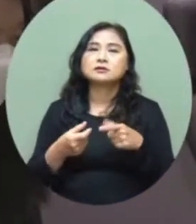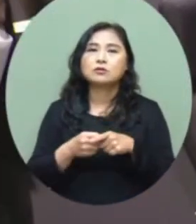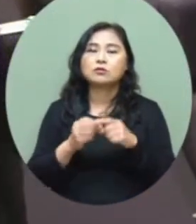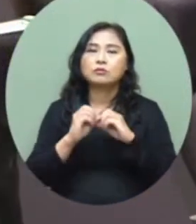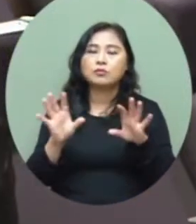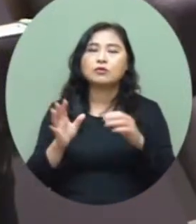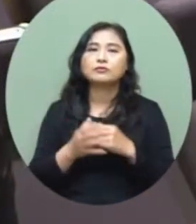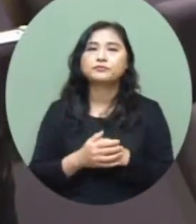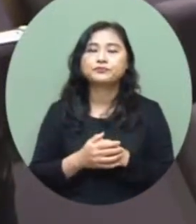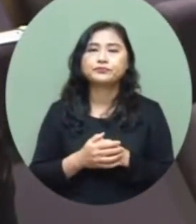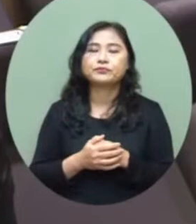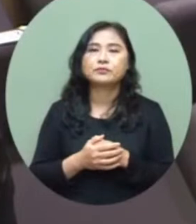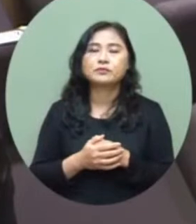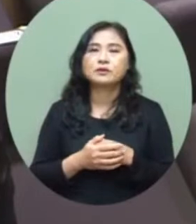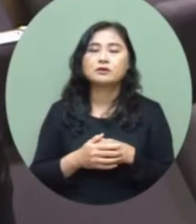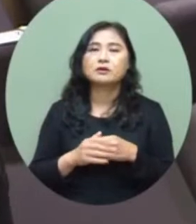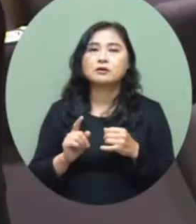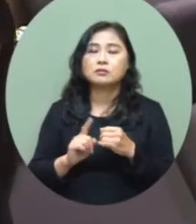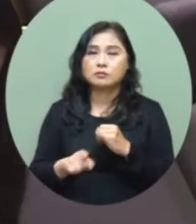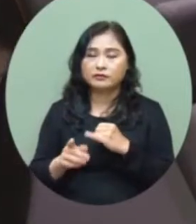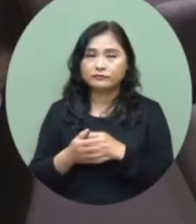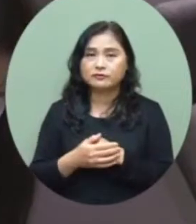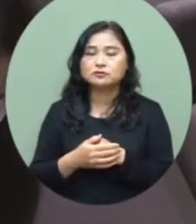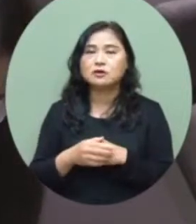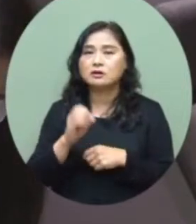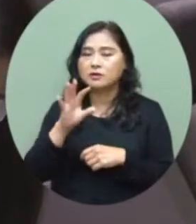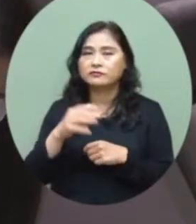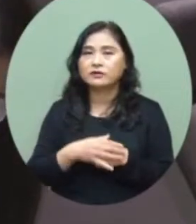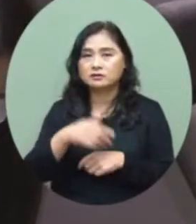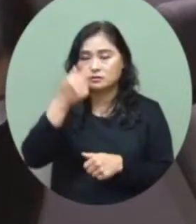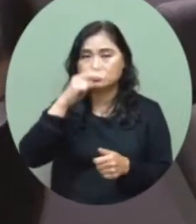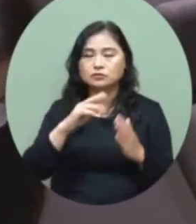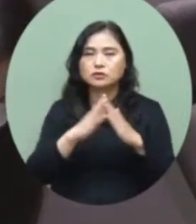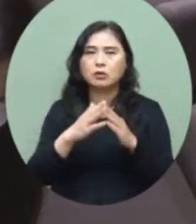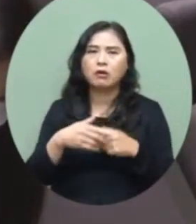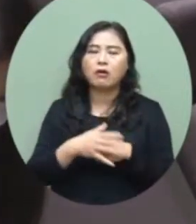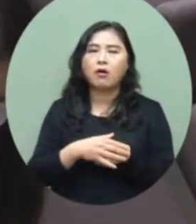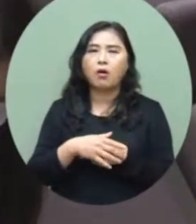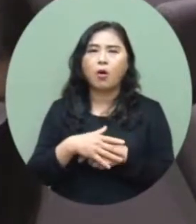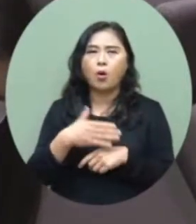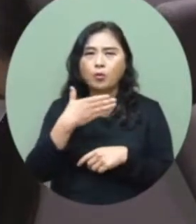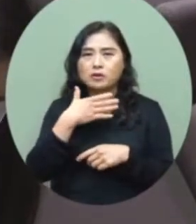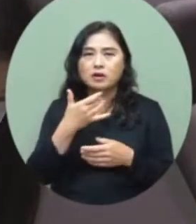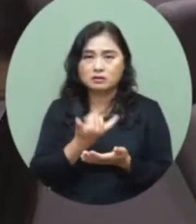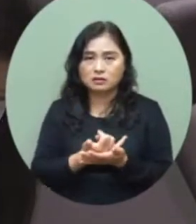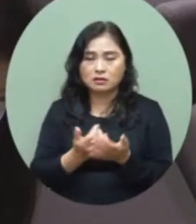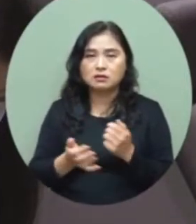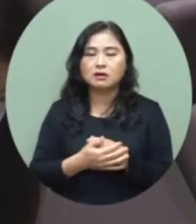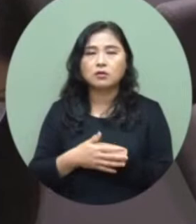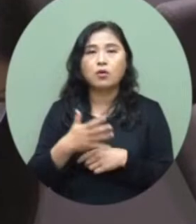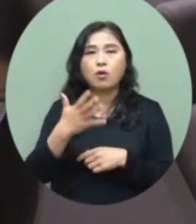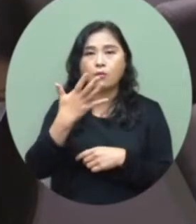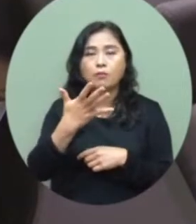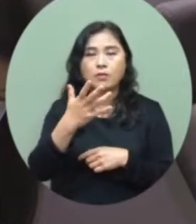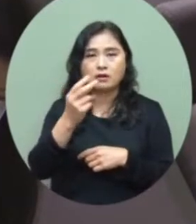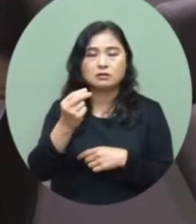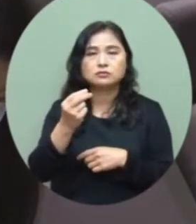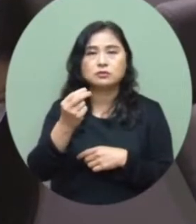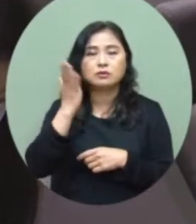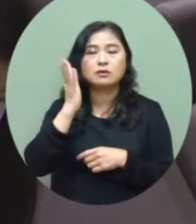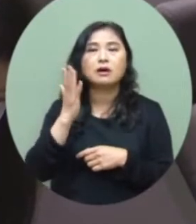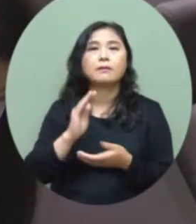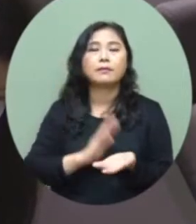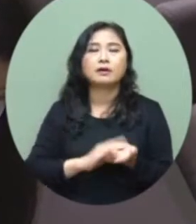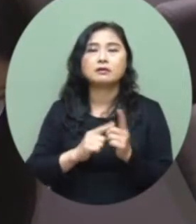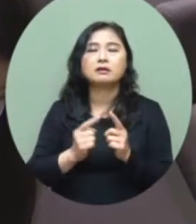conducted and when will you be releasing the findings? And also another question for the HA. Well, for the 57-year-old male